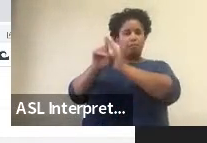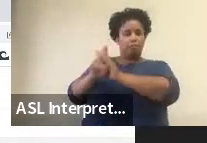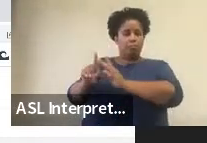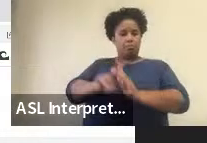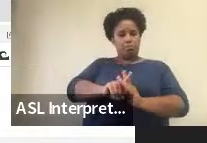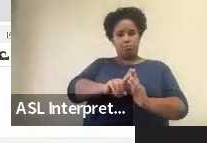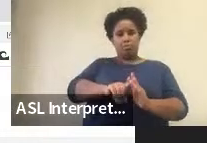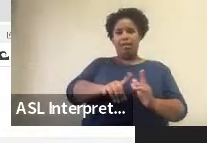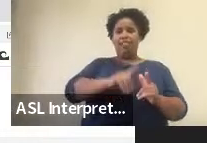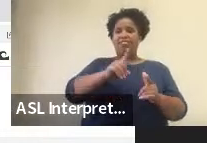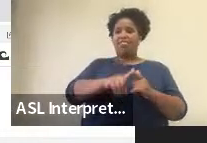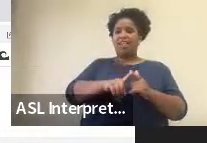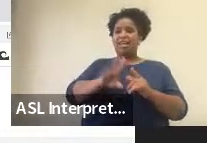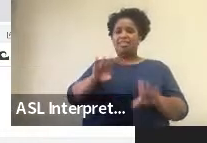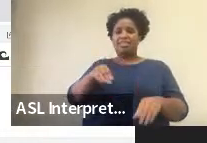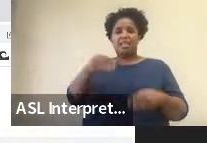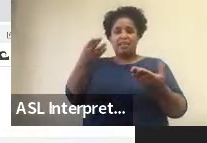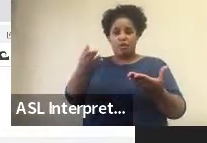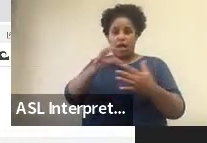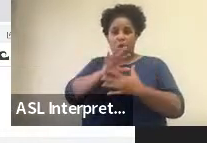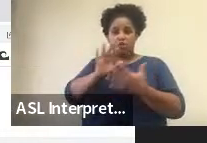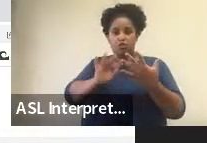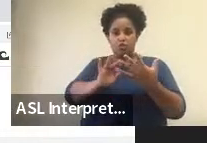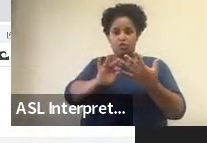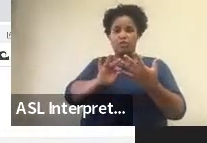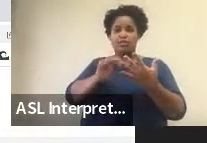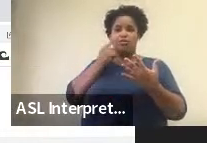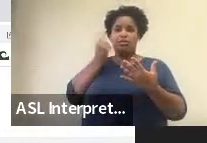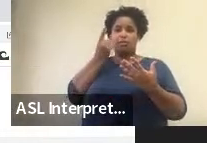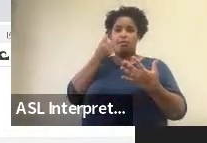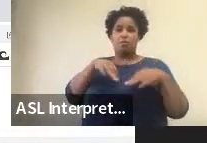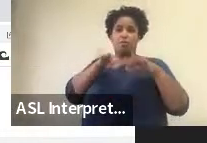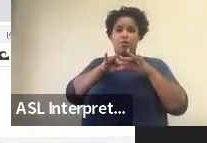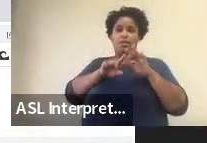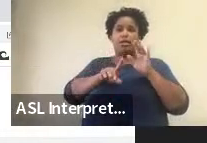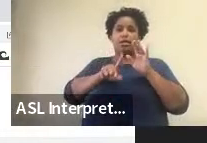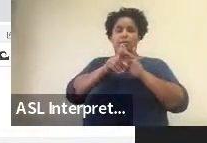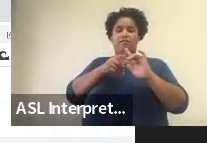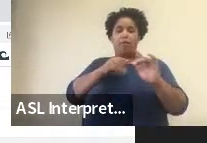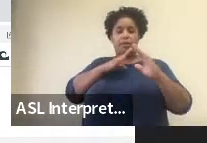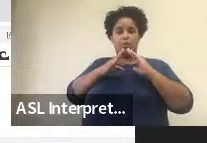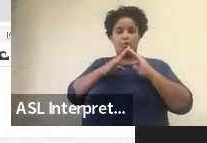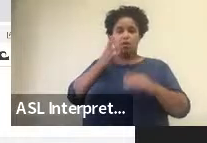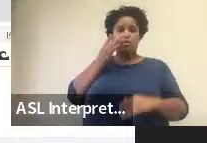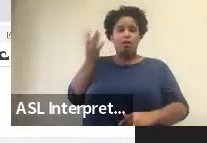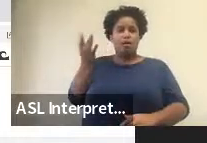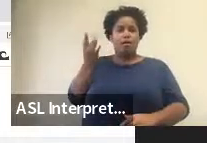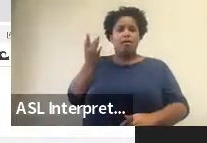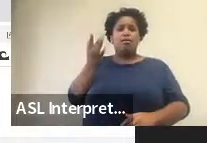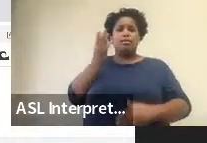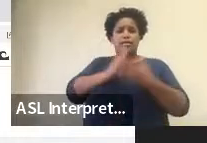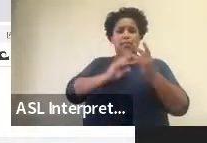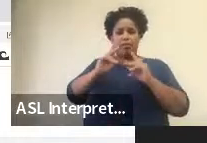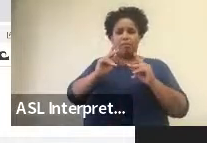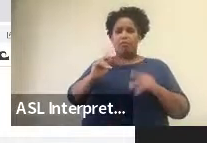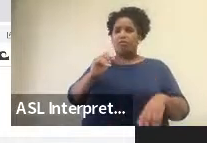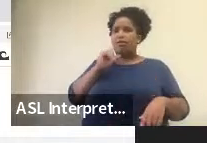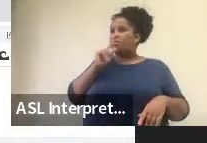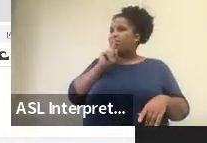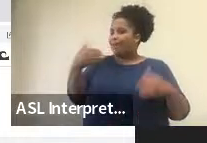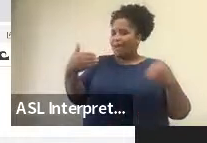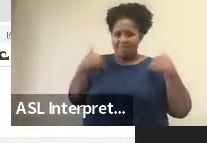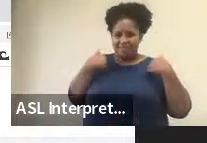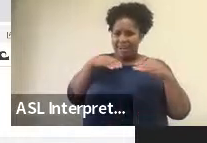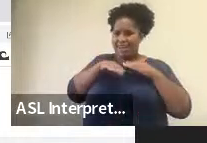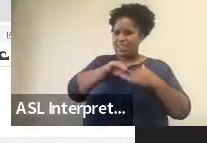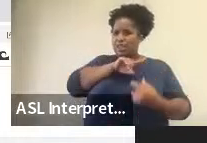then delivery options were something that was important as well that came up from the community, because some people don't really have the